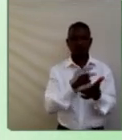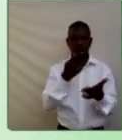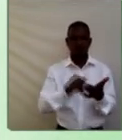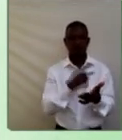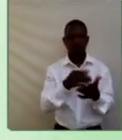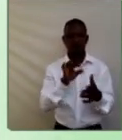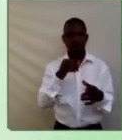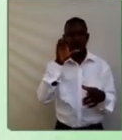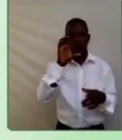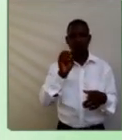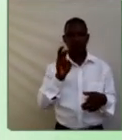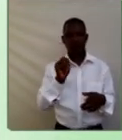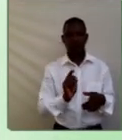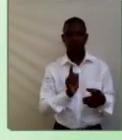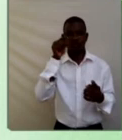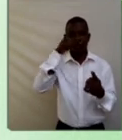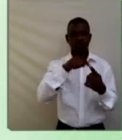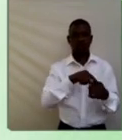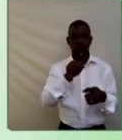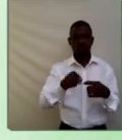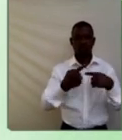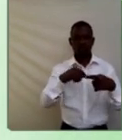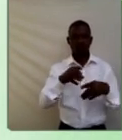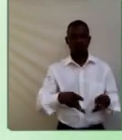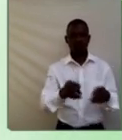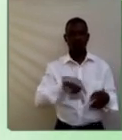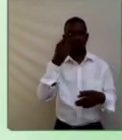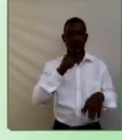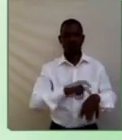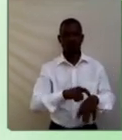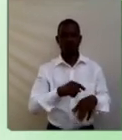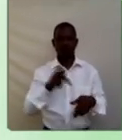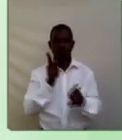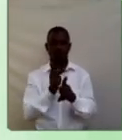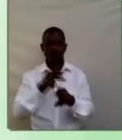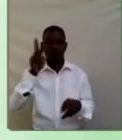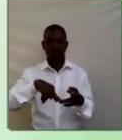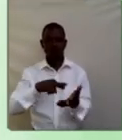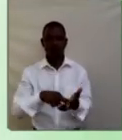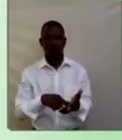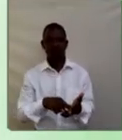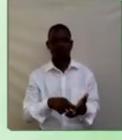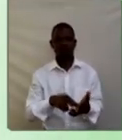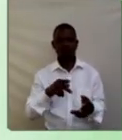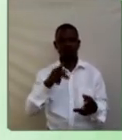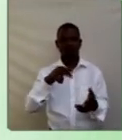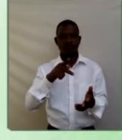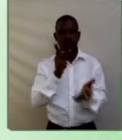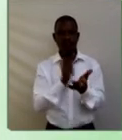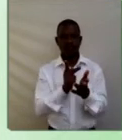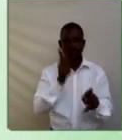https://www.grammarly.com. Until I come your way next time, keep reading,